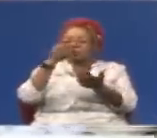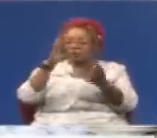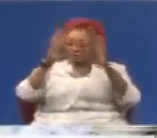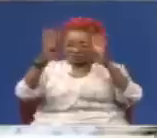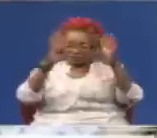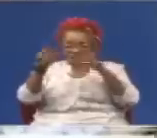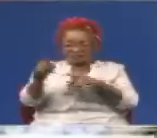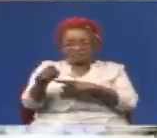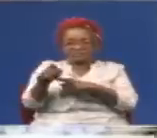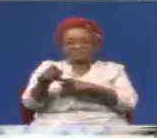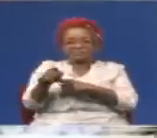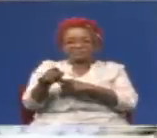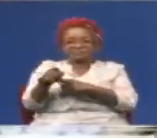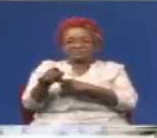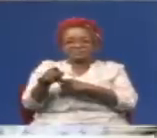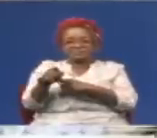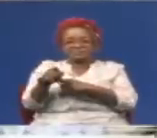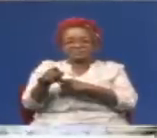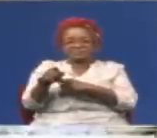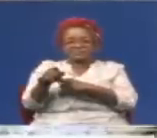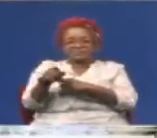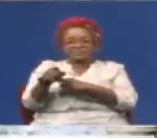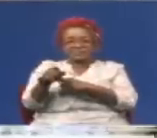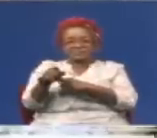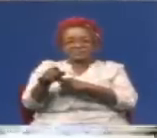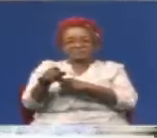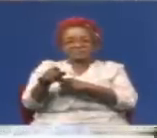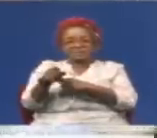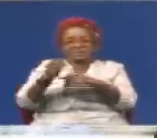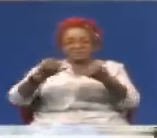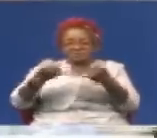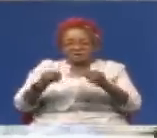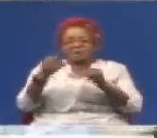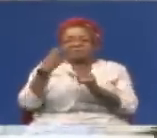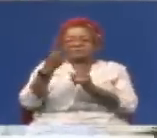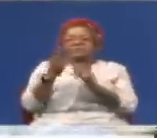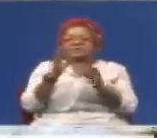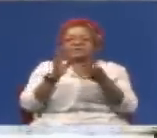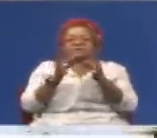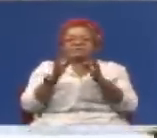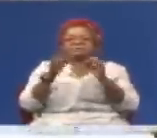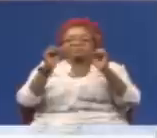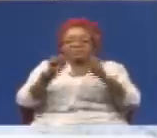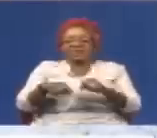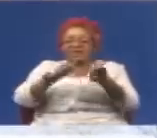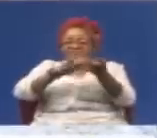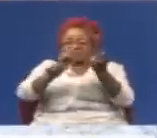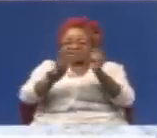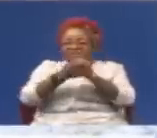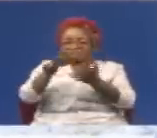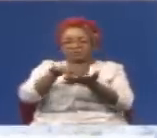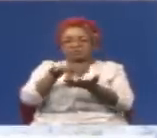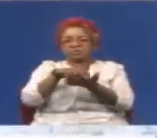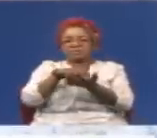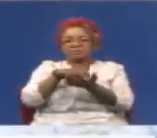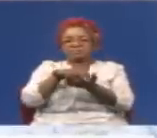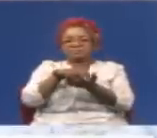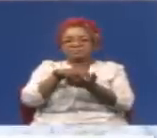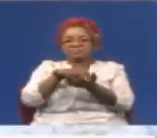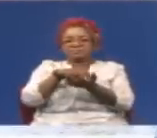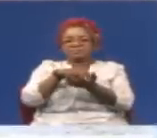initiative. And try to see whether he can reverse the situation and